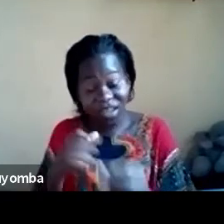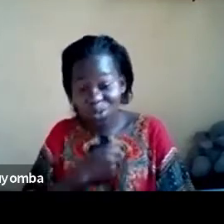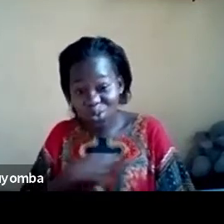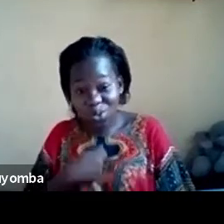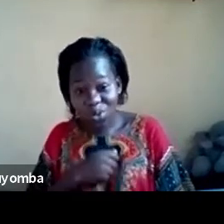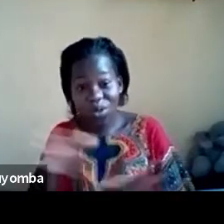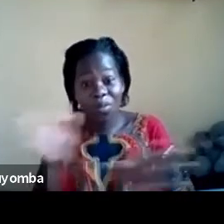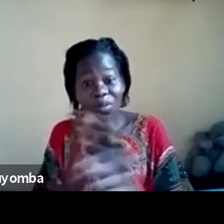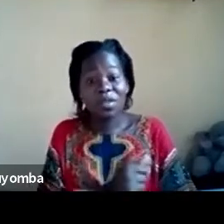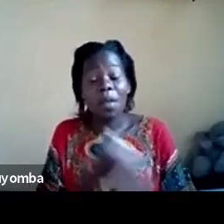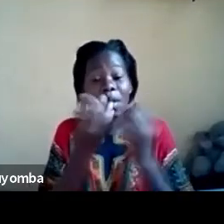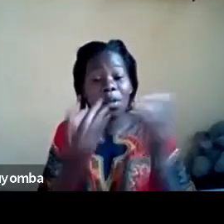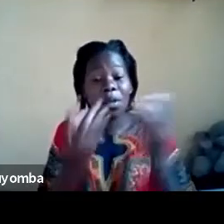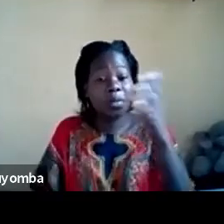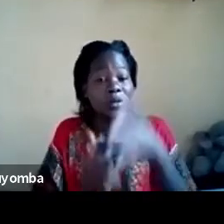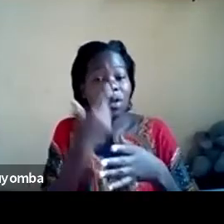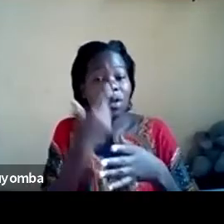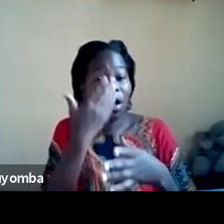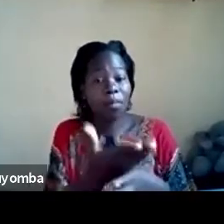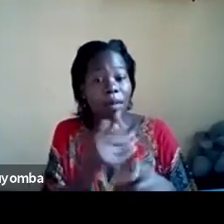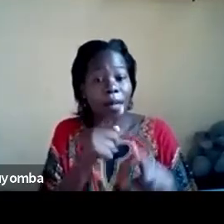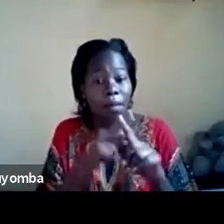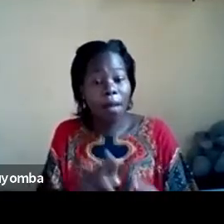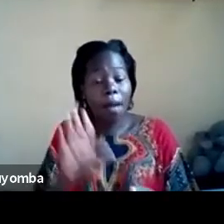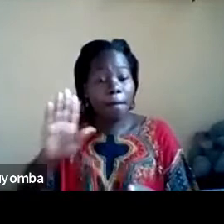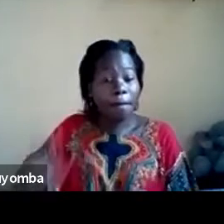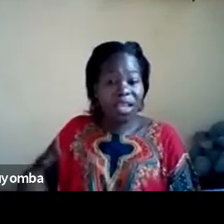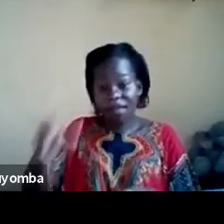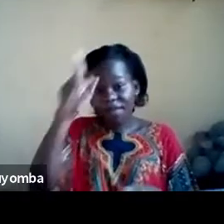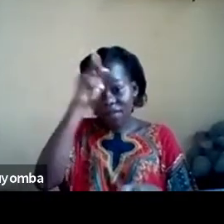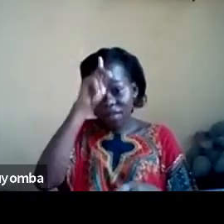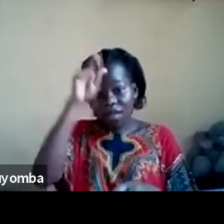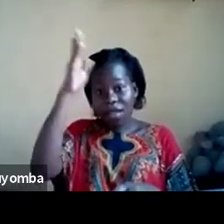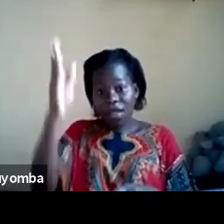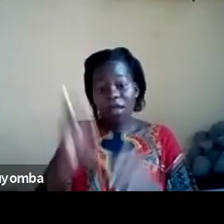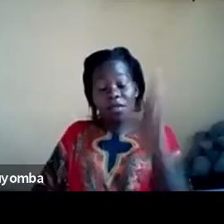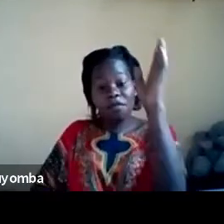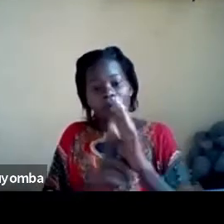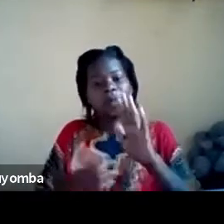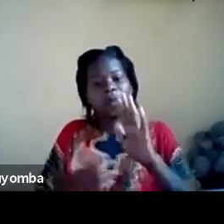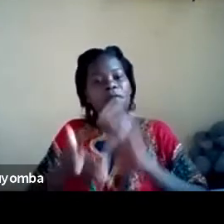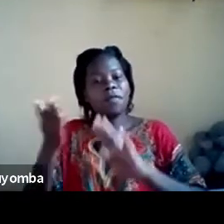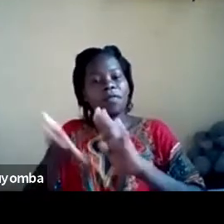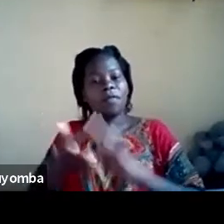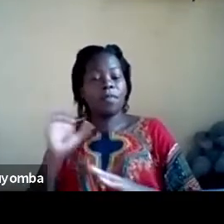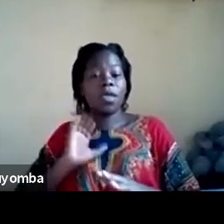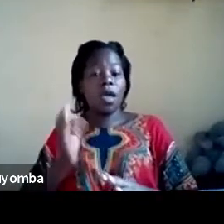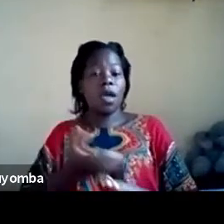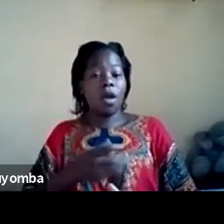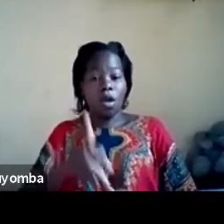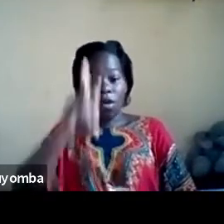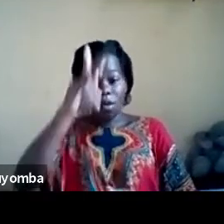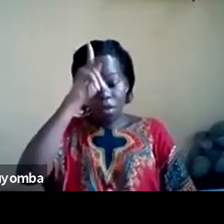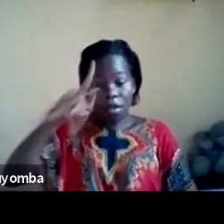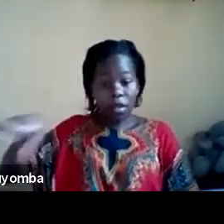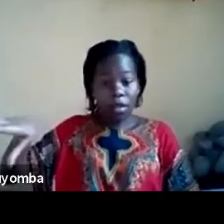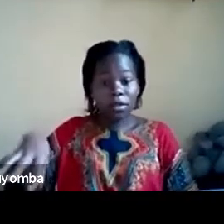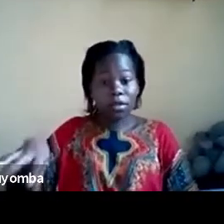huge potential back in the villages. Our villages are developing, our rural urban centers. We